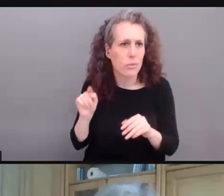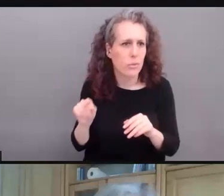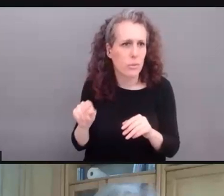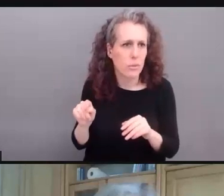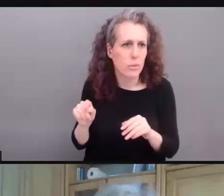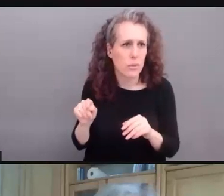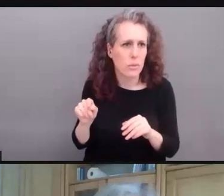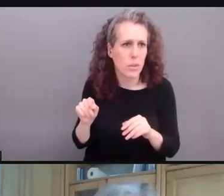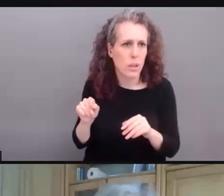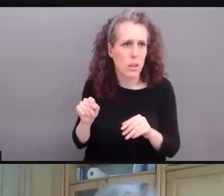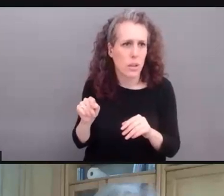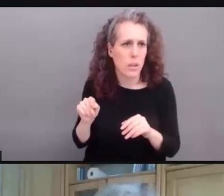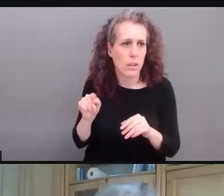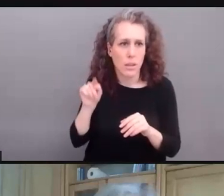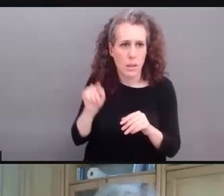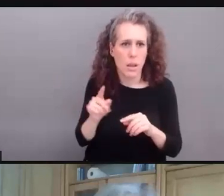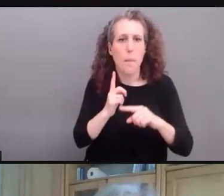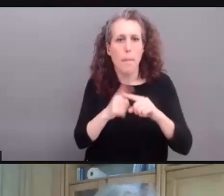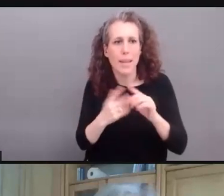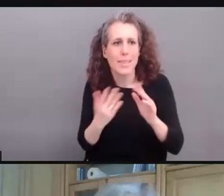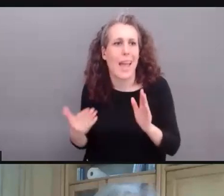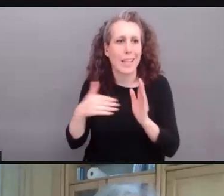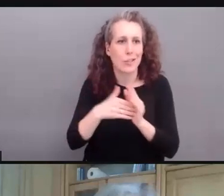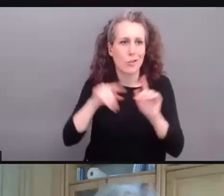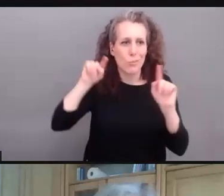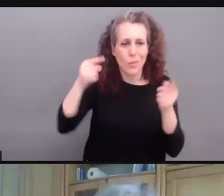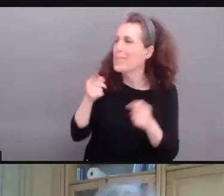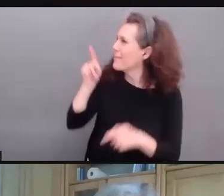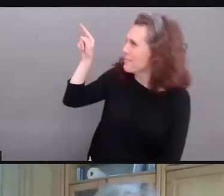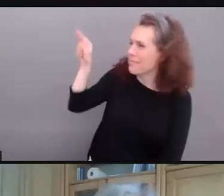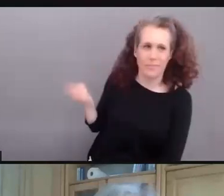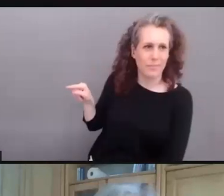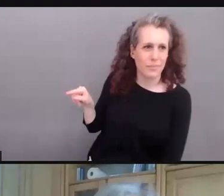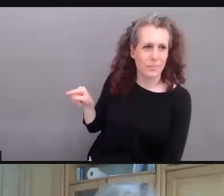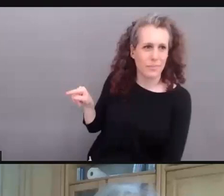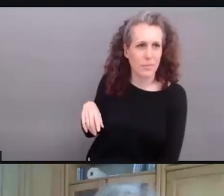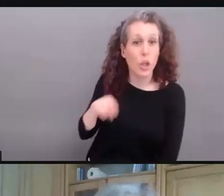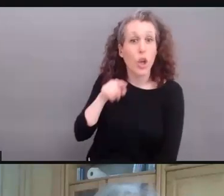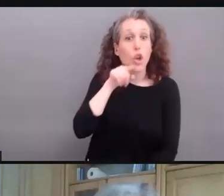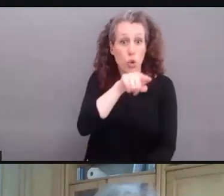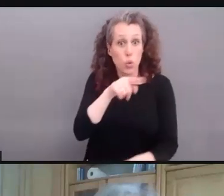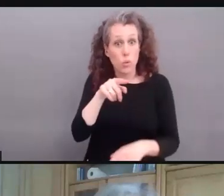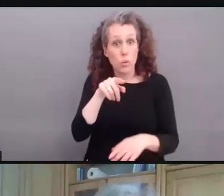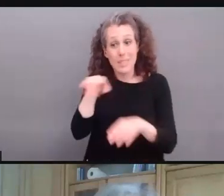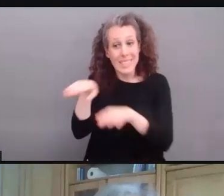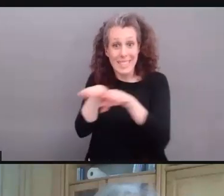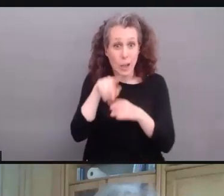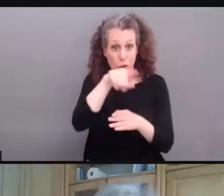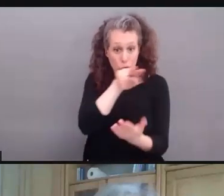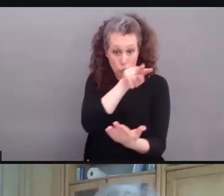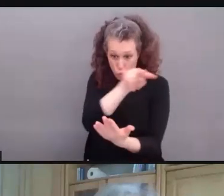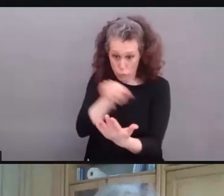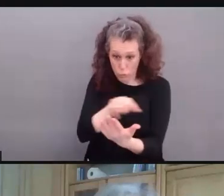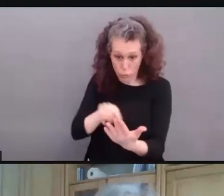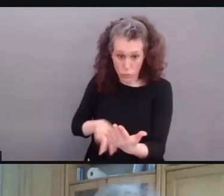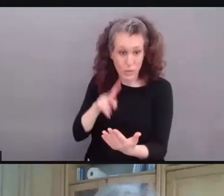additional brackets, and it is mentioned. So when you read the standard, when you see no reference,